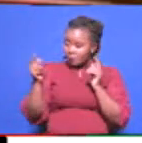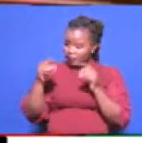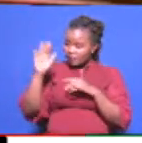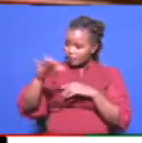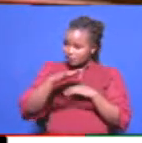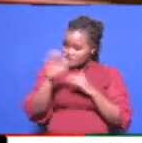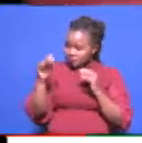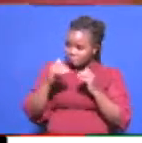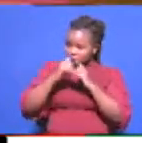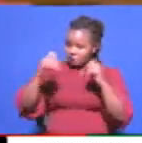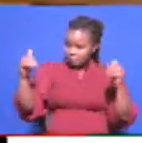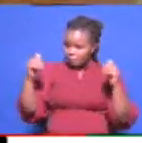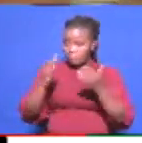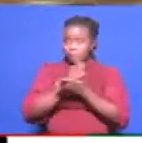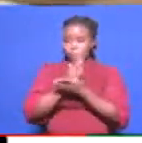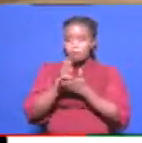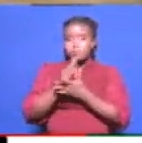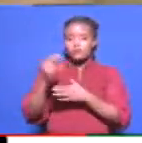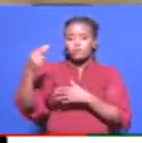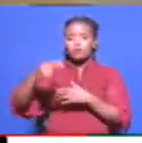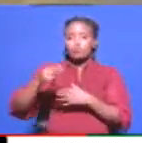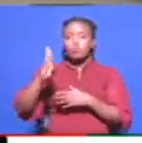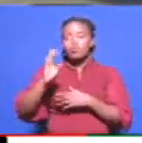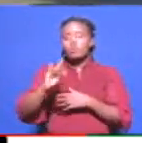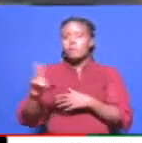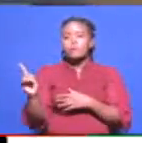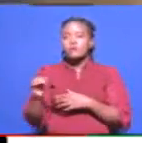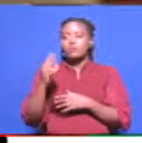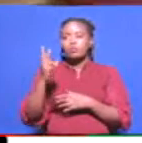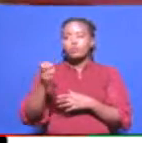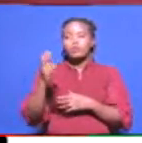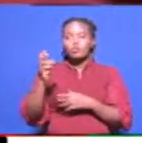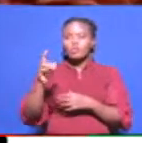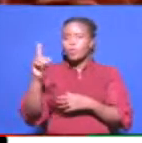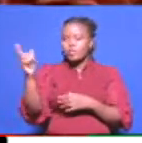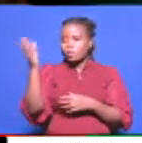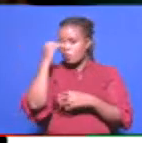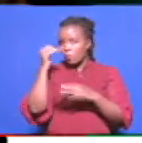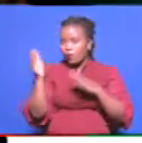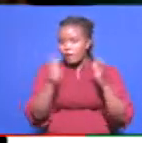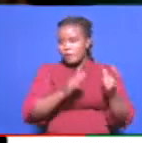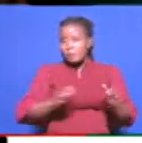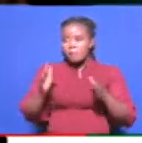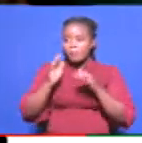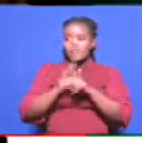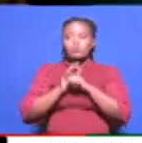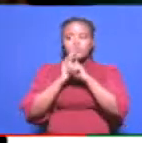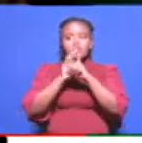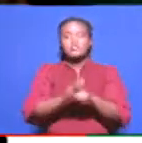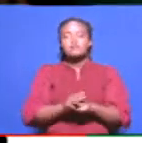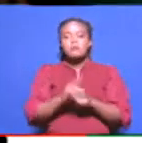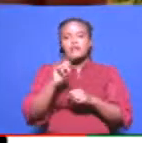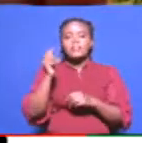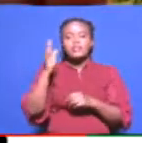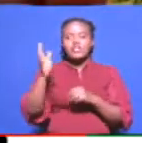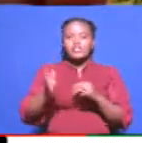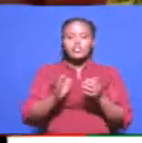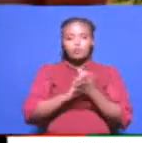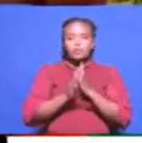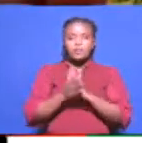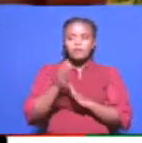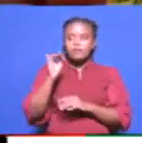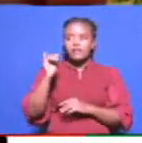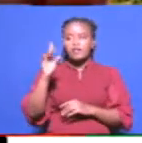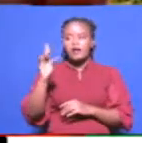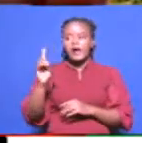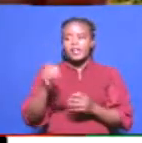Bill 2021, saying it risks discriminating Kenyans without IDs and scrap the immigration department. If this